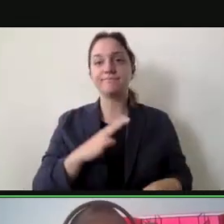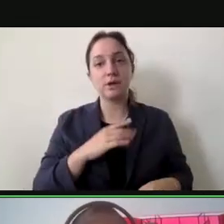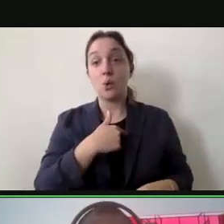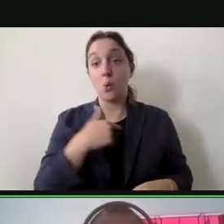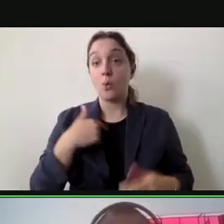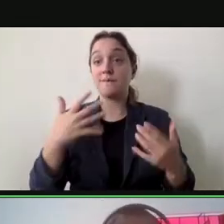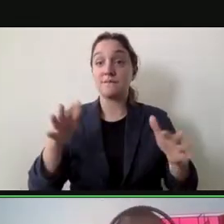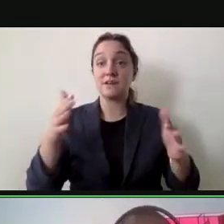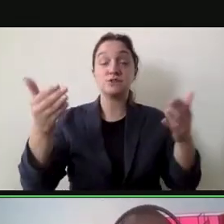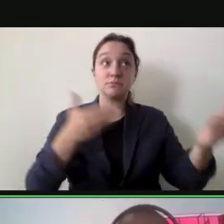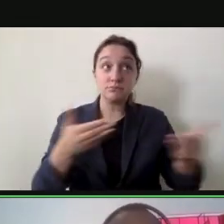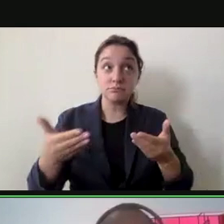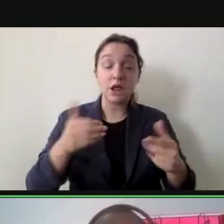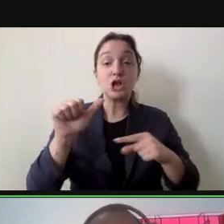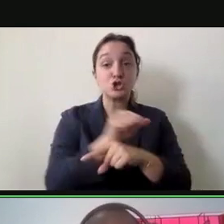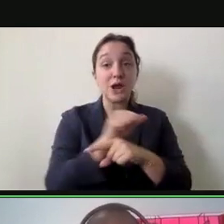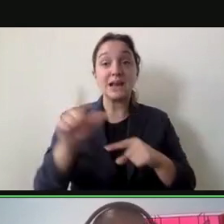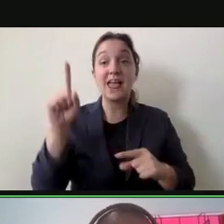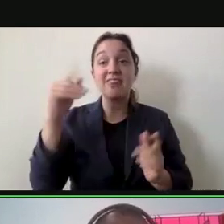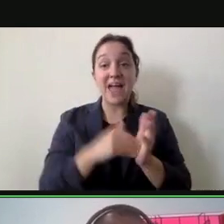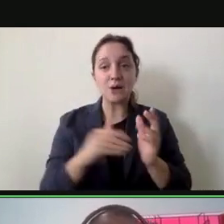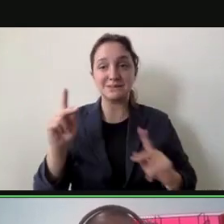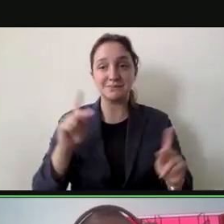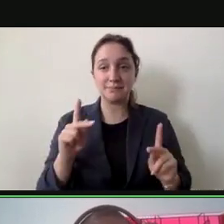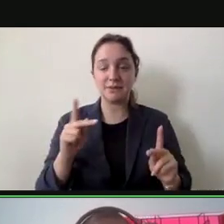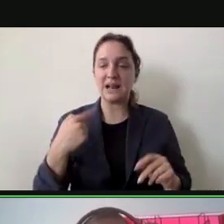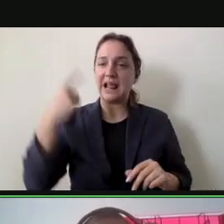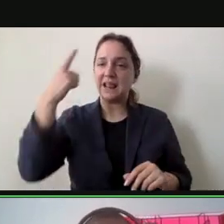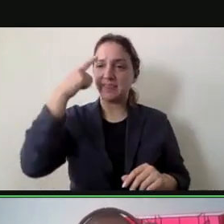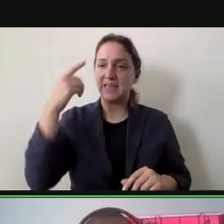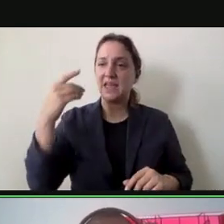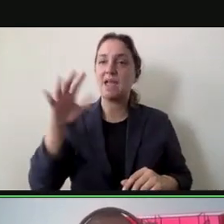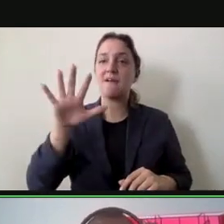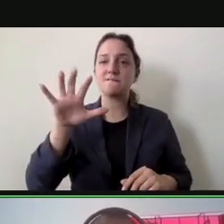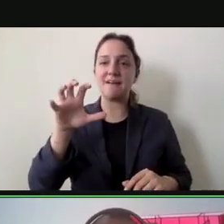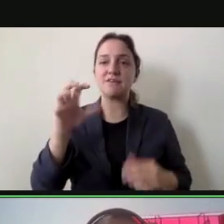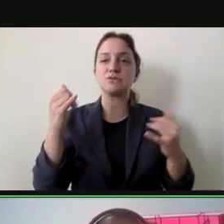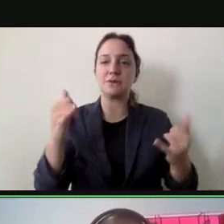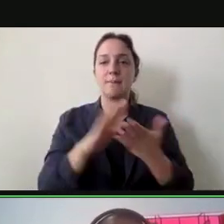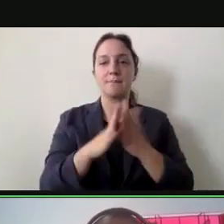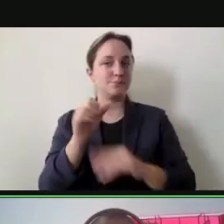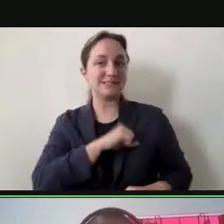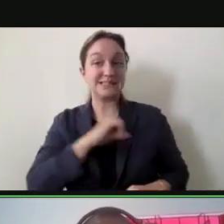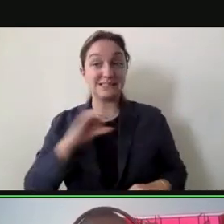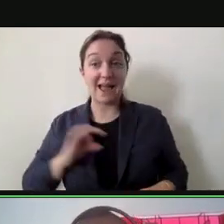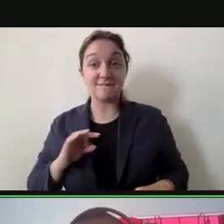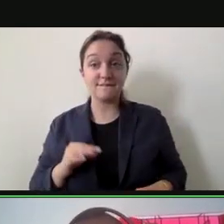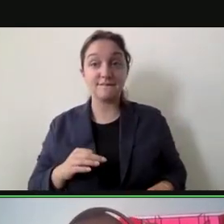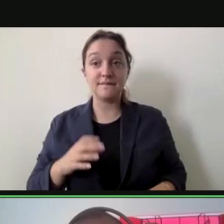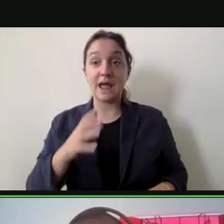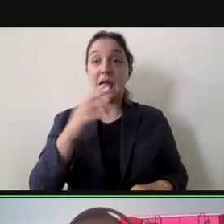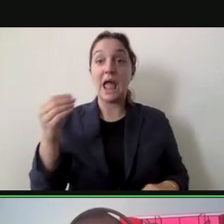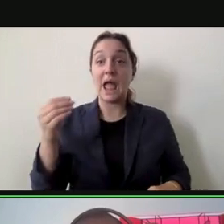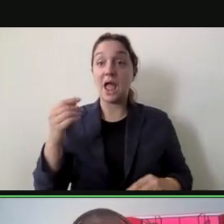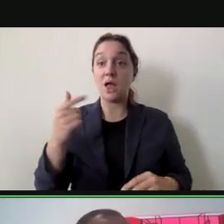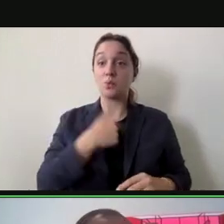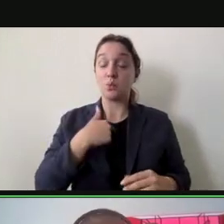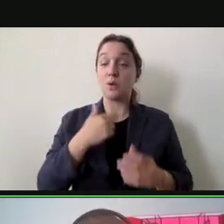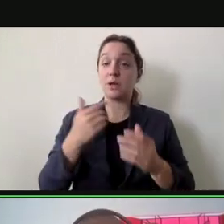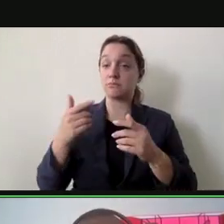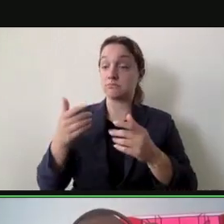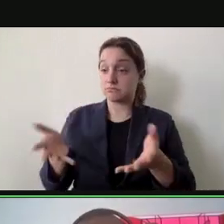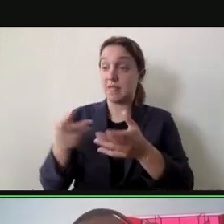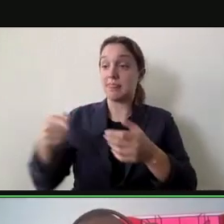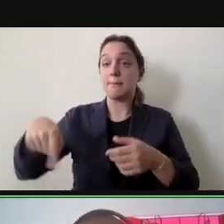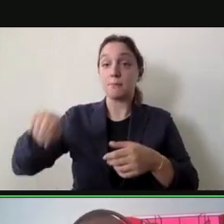hired 1,000 of these young people. I think we have about 500 of them on staff right now. And we send them building to building in New York City to